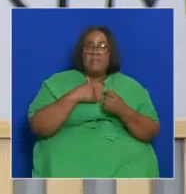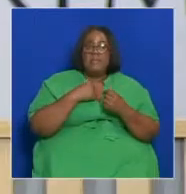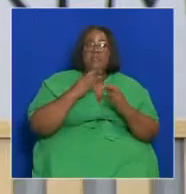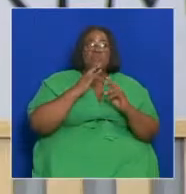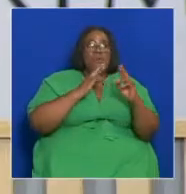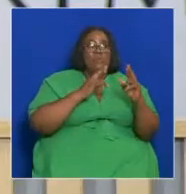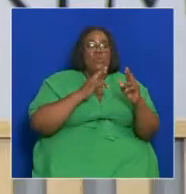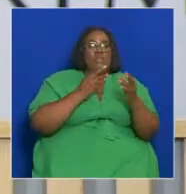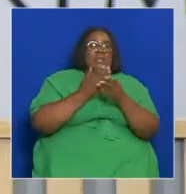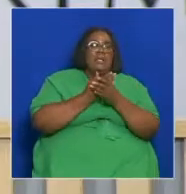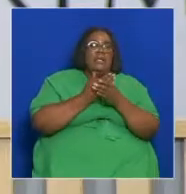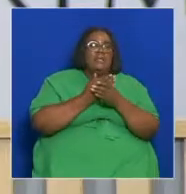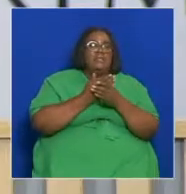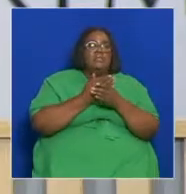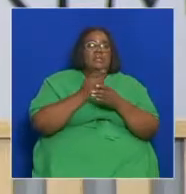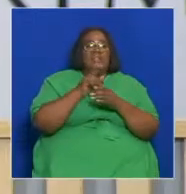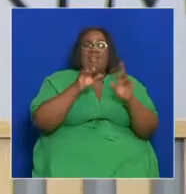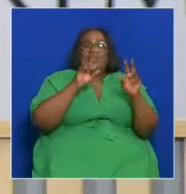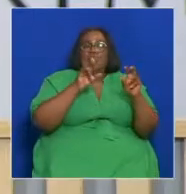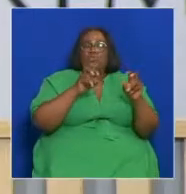it be as I did.